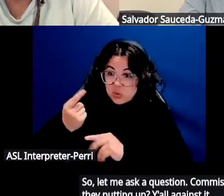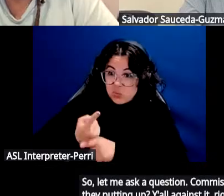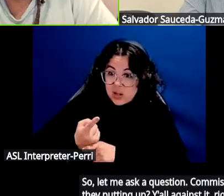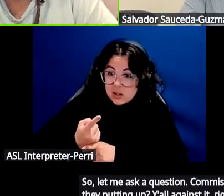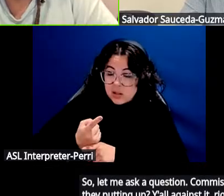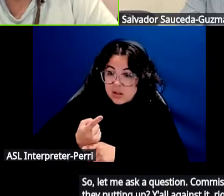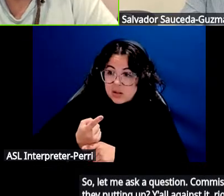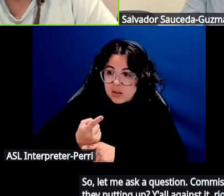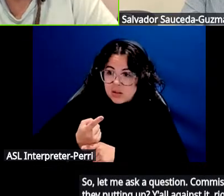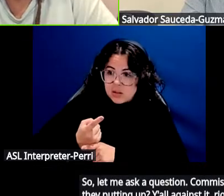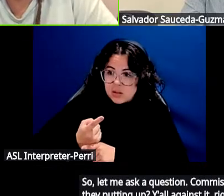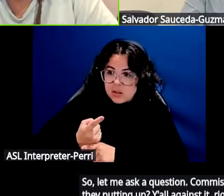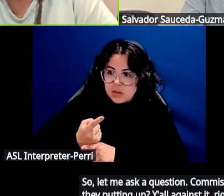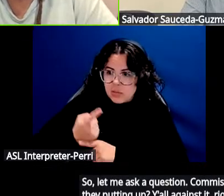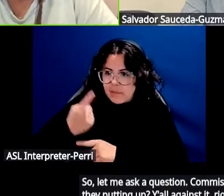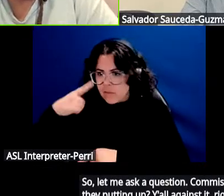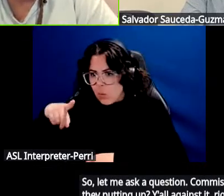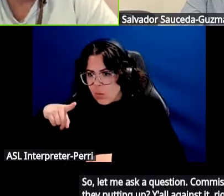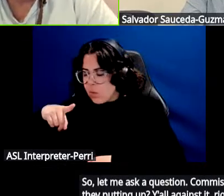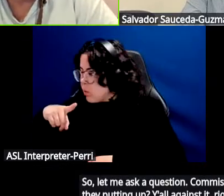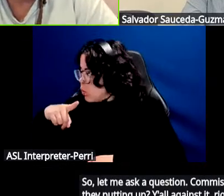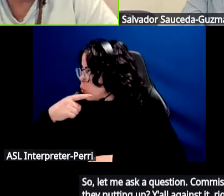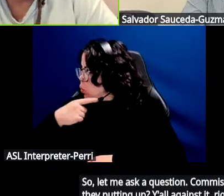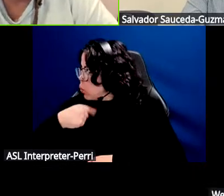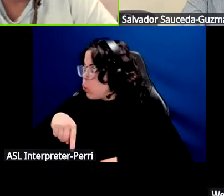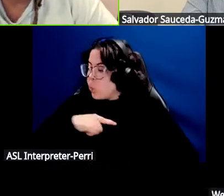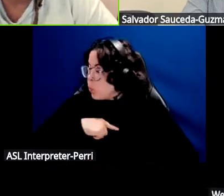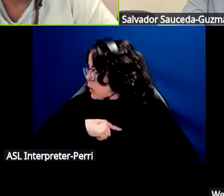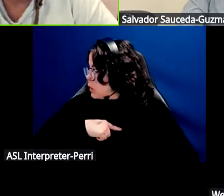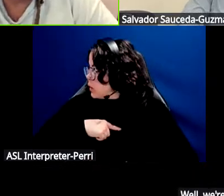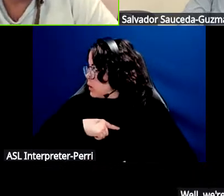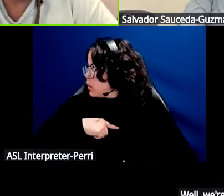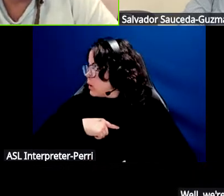y'all for it? we're against having